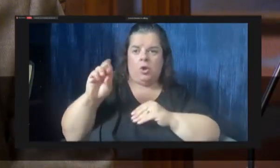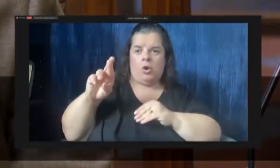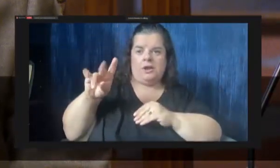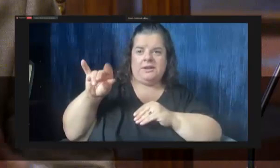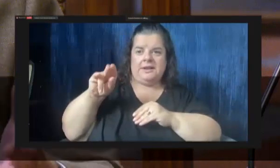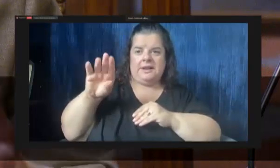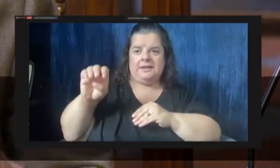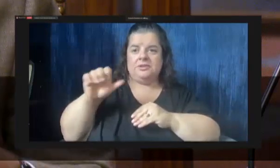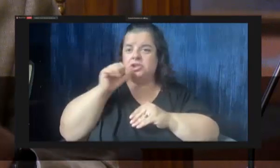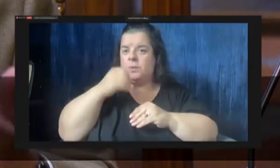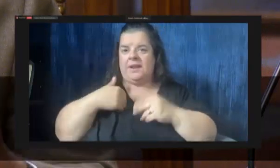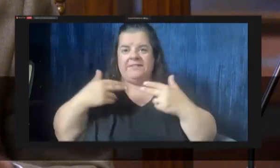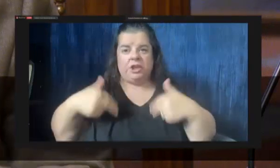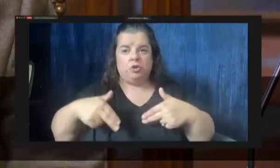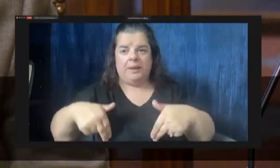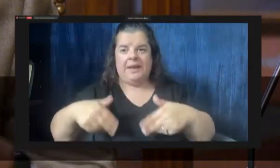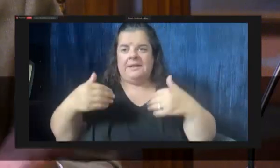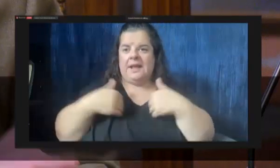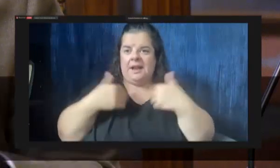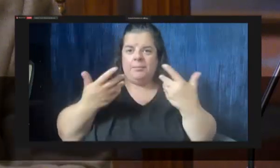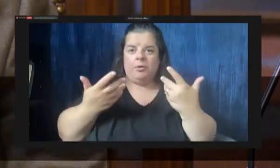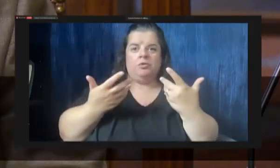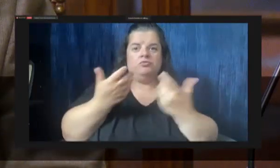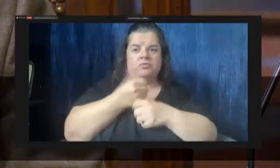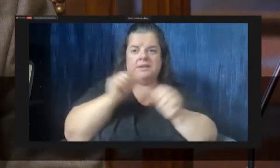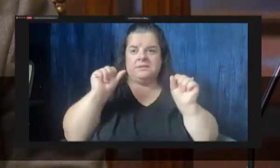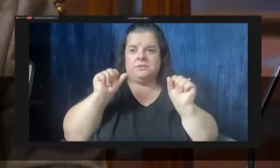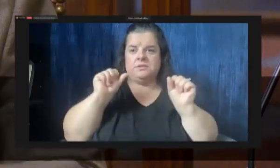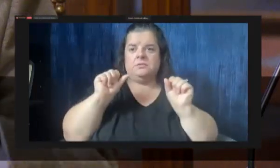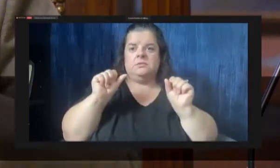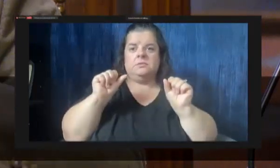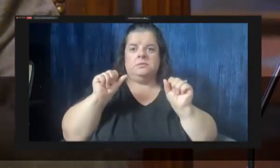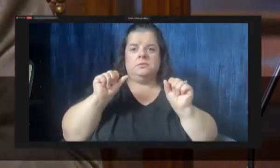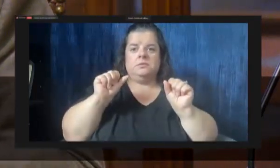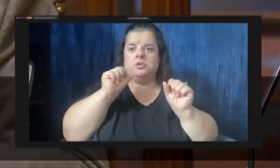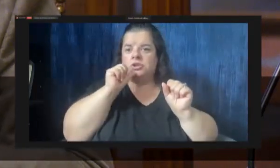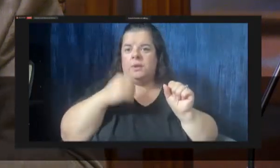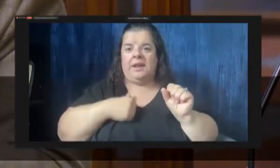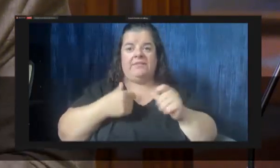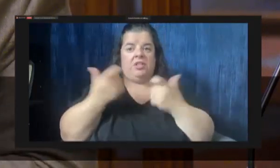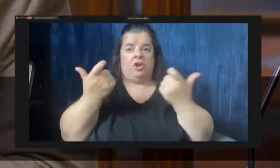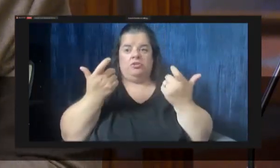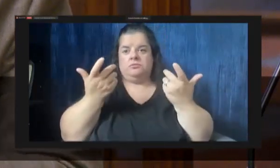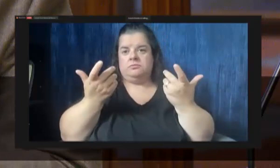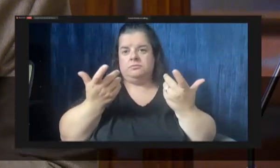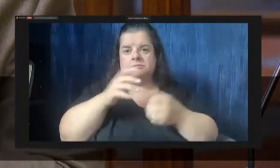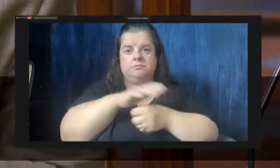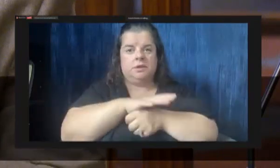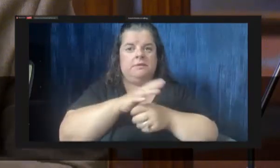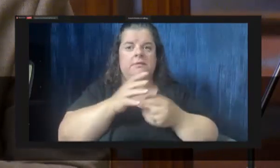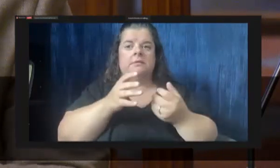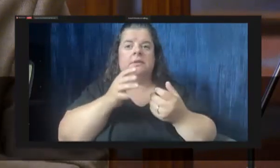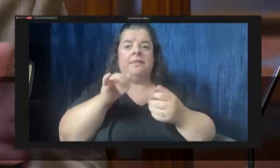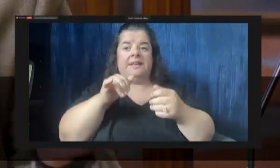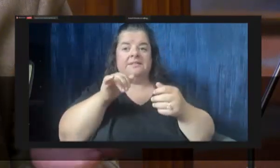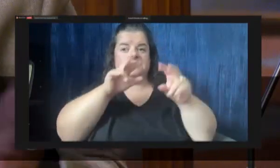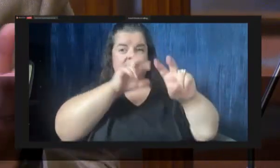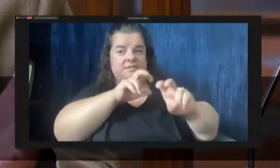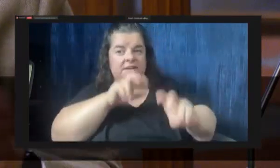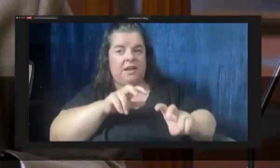animal officers or humane rescue officers because we don't have our own shelter. That's a study that we're working